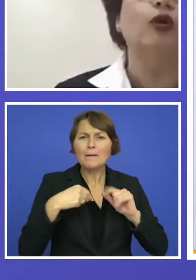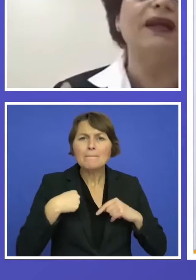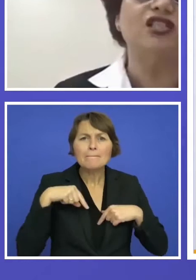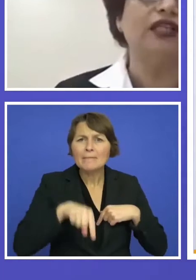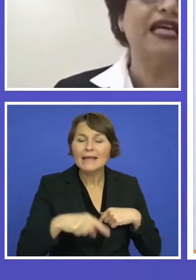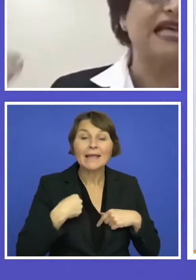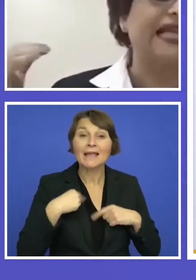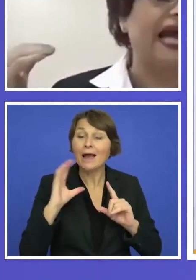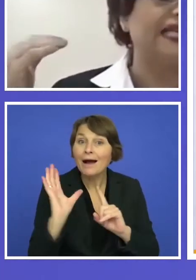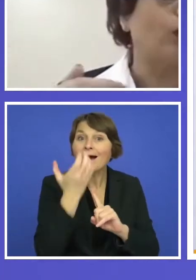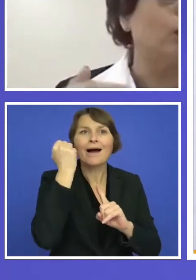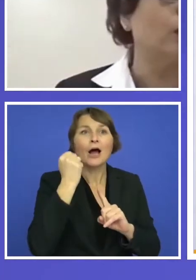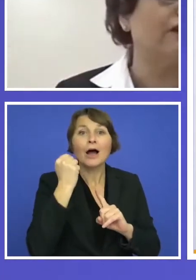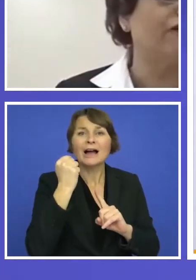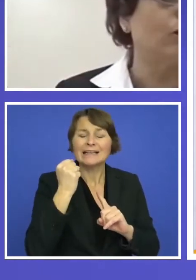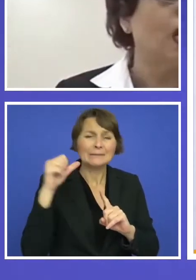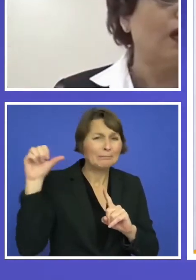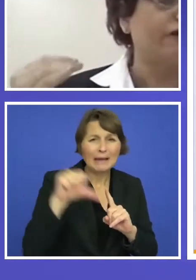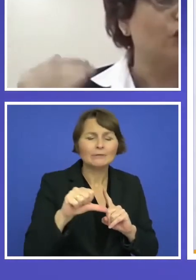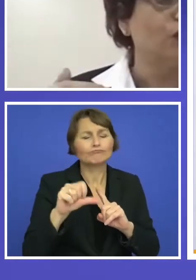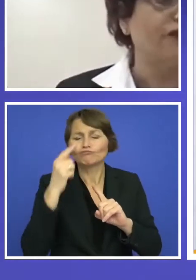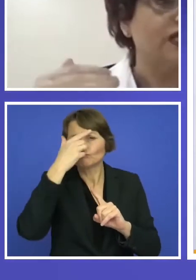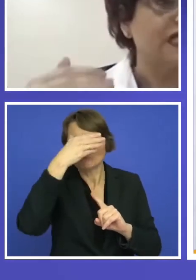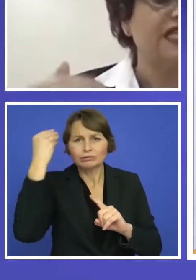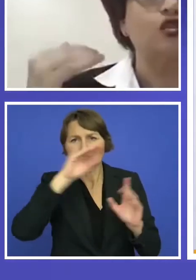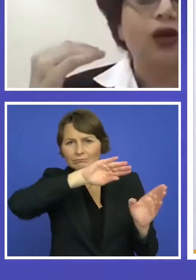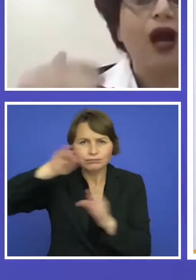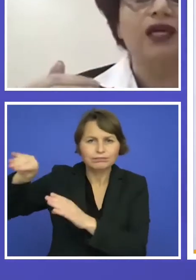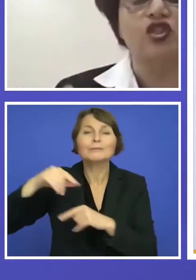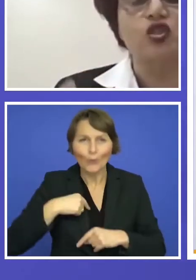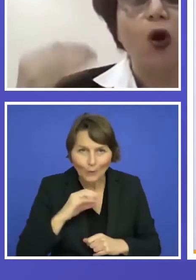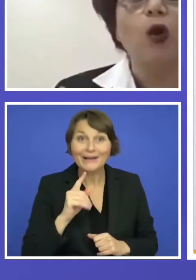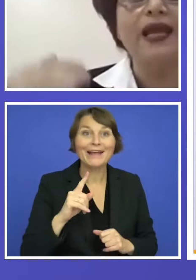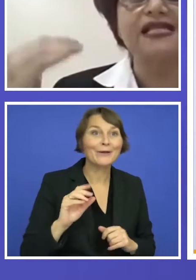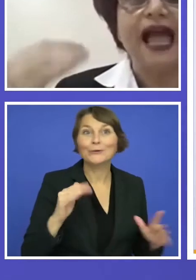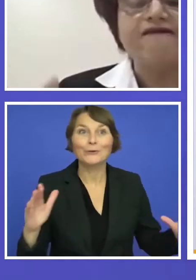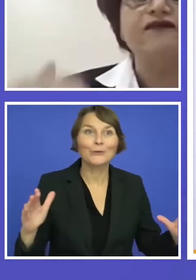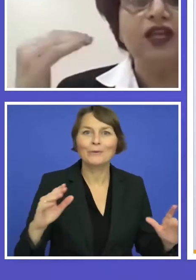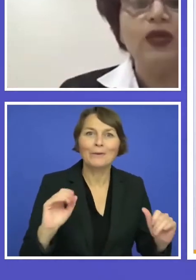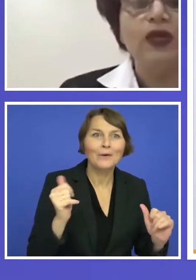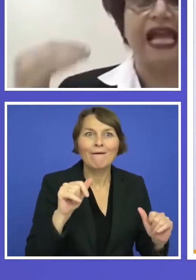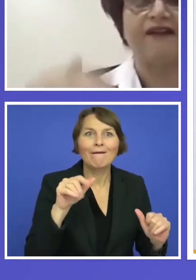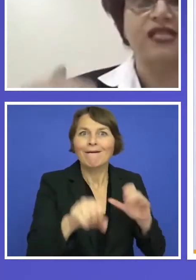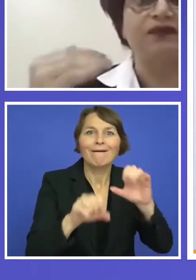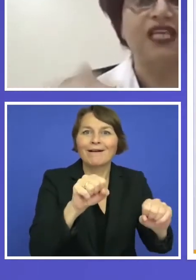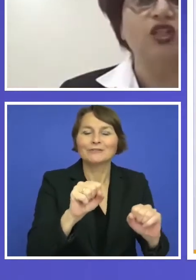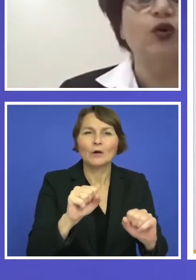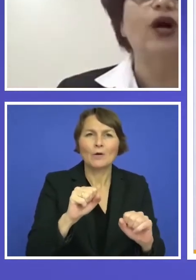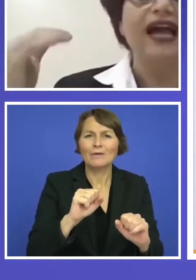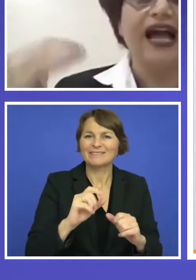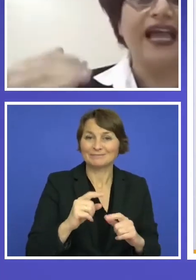I try to build on it, and I keep on looking for new frontiers to conquer. So always, every